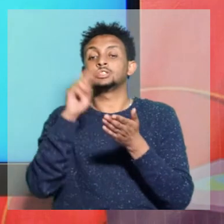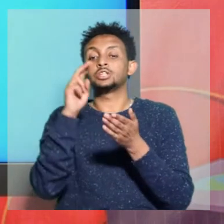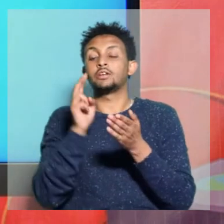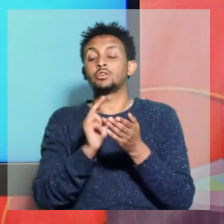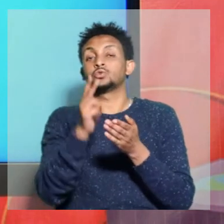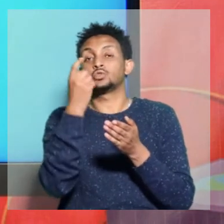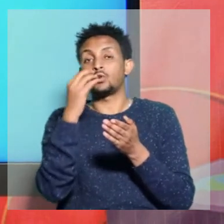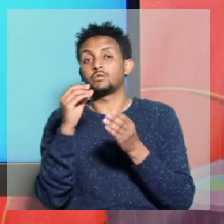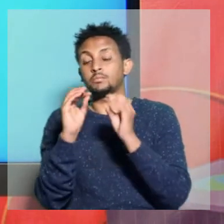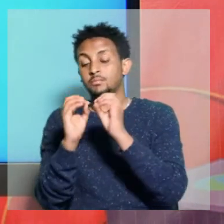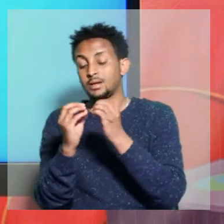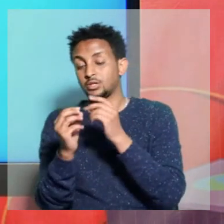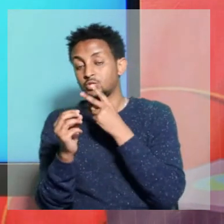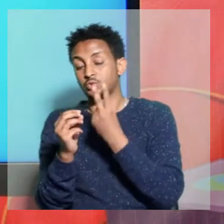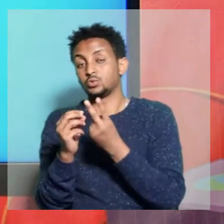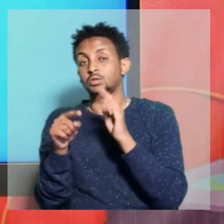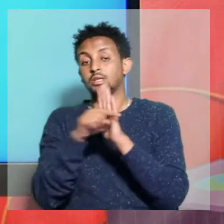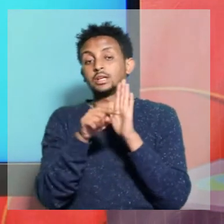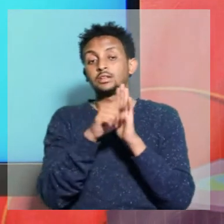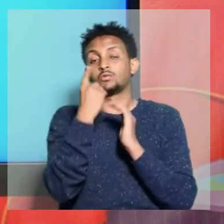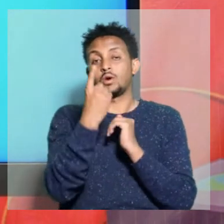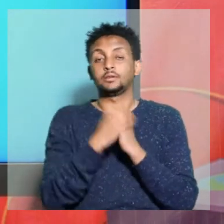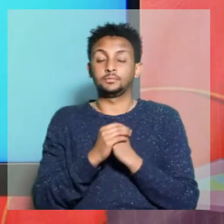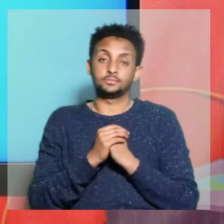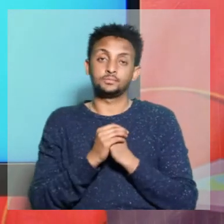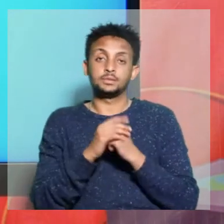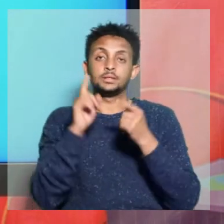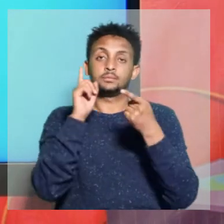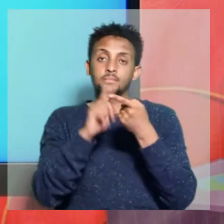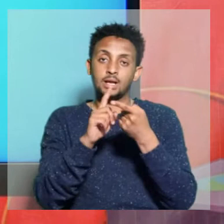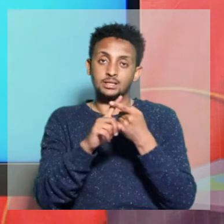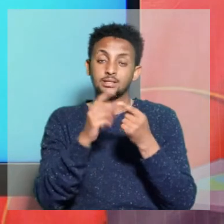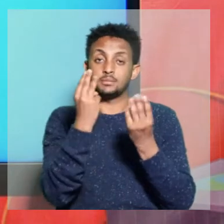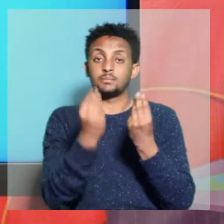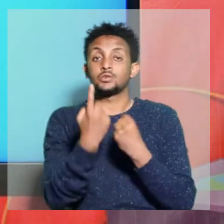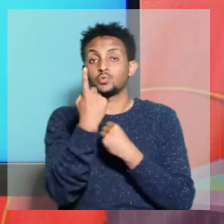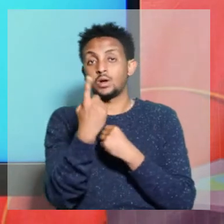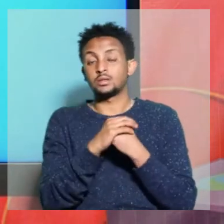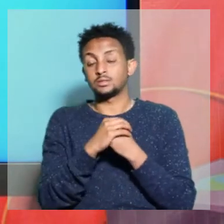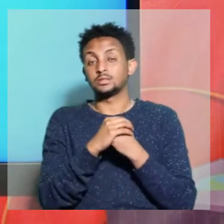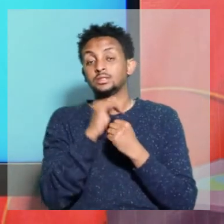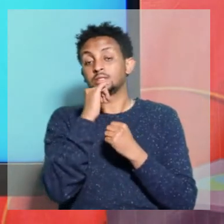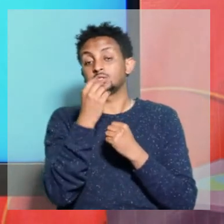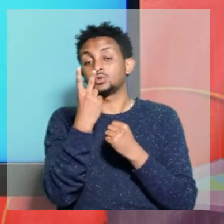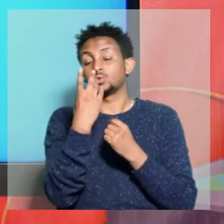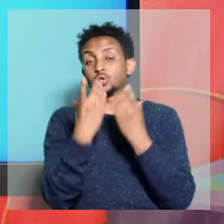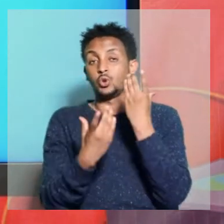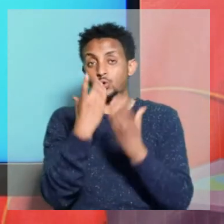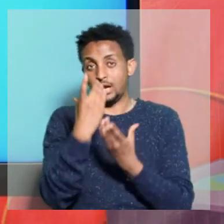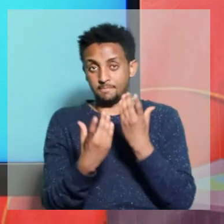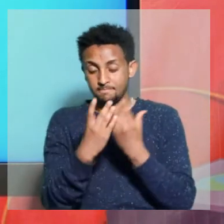velocity of particle 2 is negative 1, plus mass 1 is 2